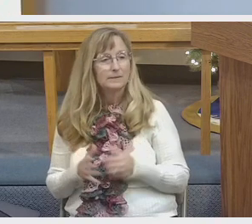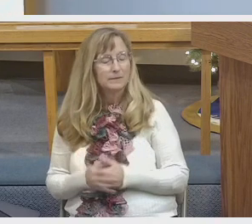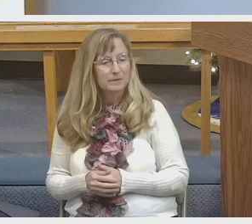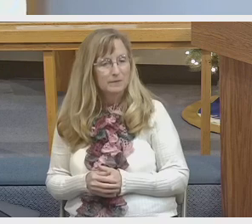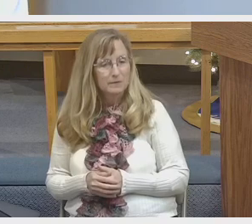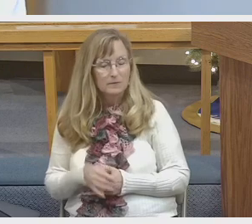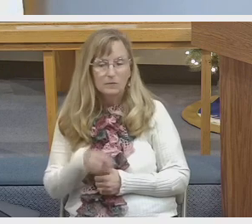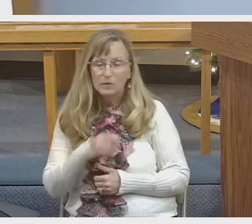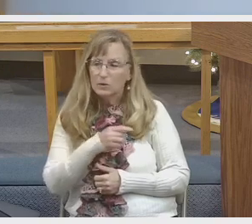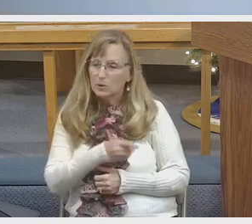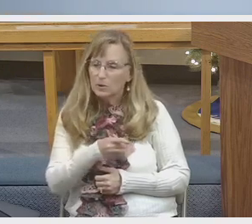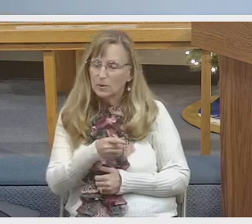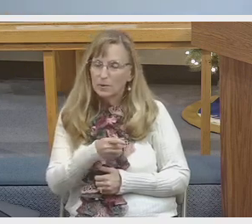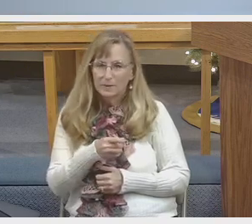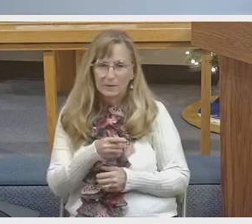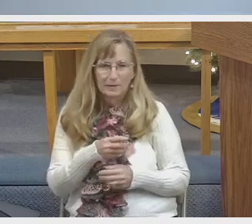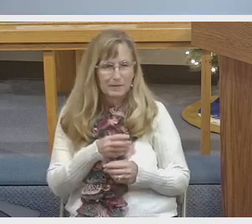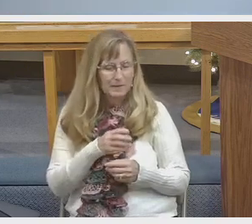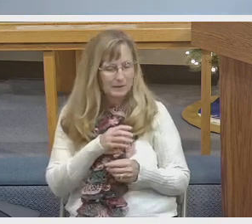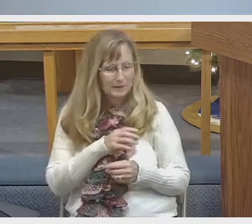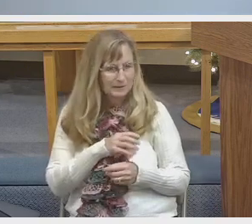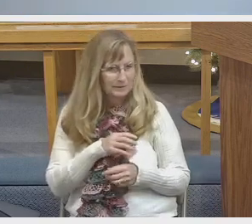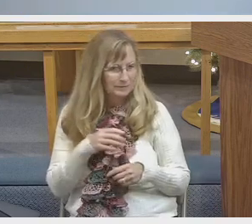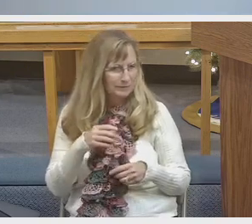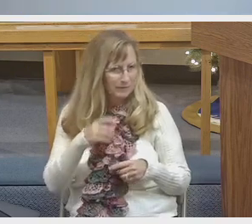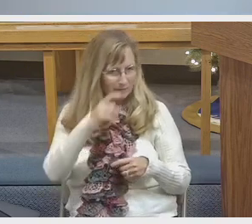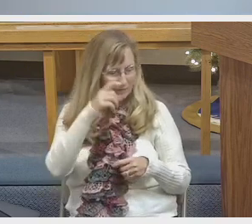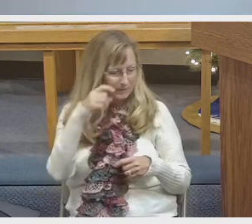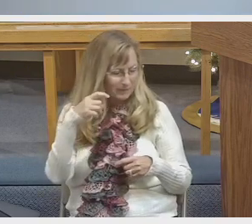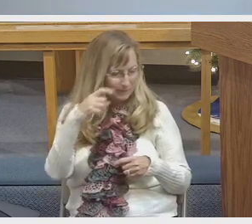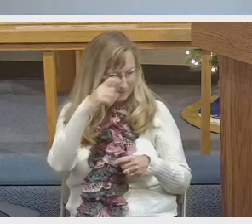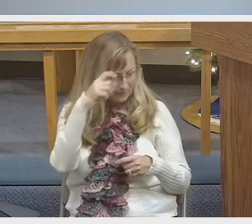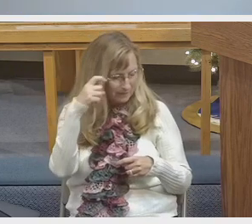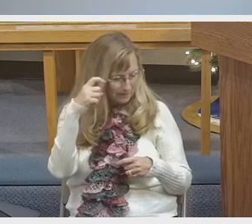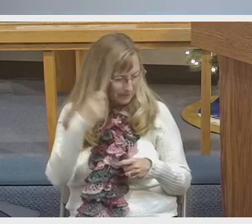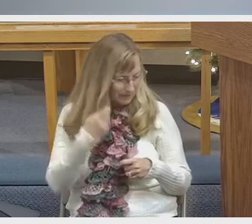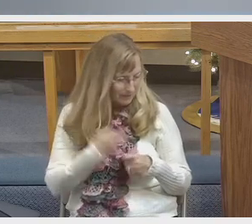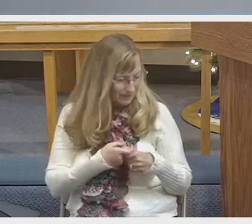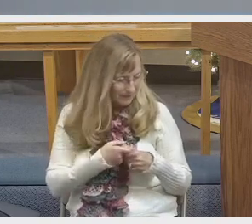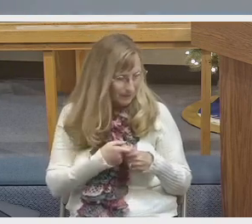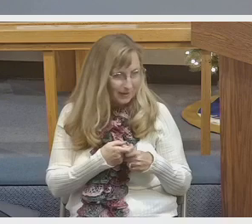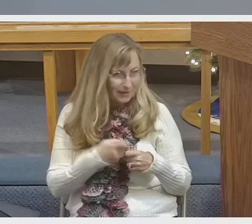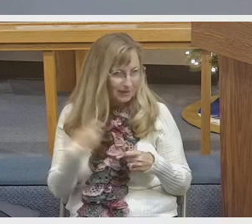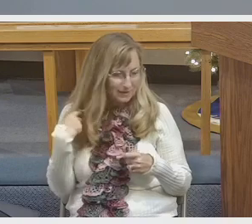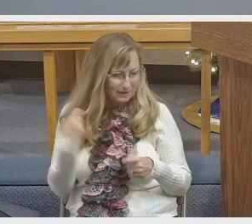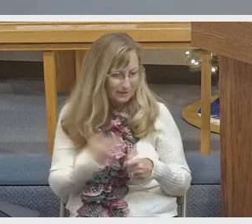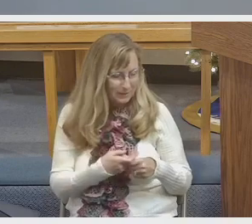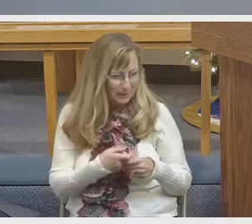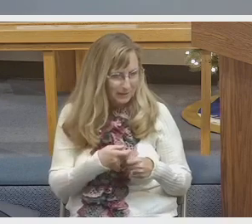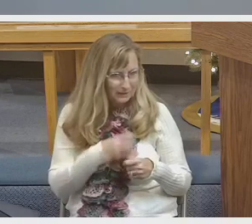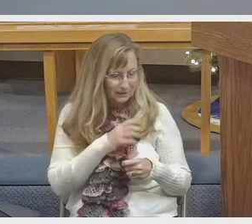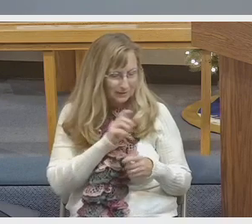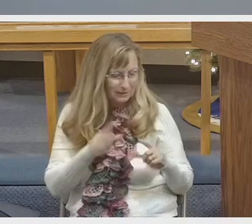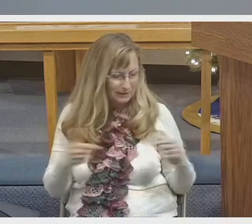yo cometí un error, engañé a mi esposa. Pastor,